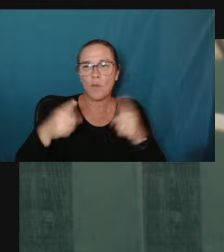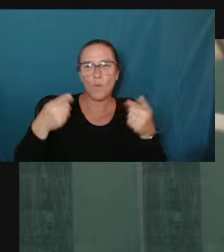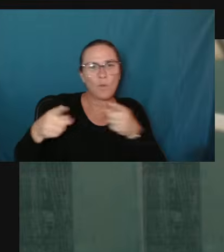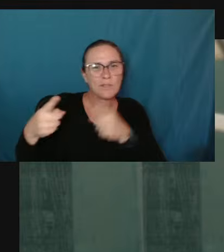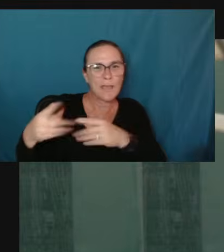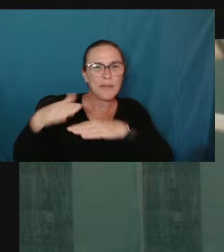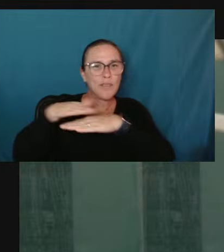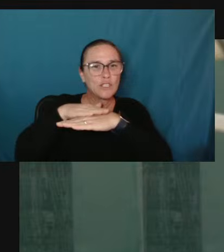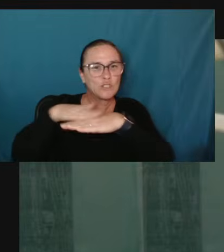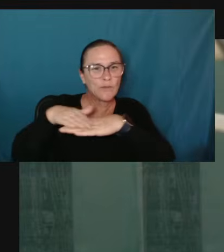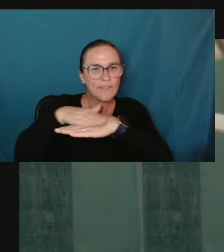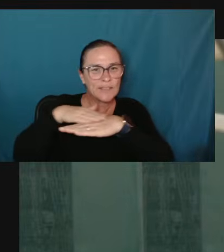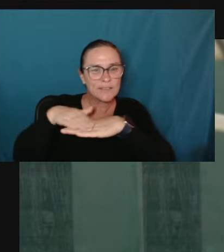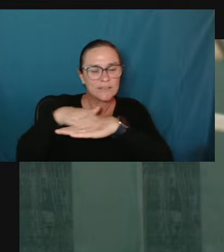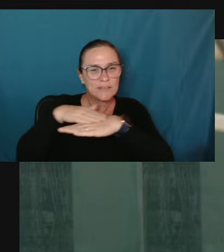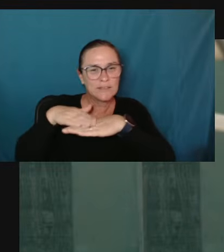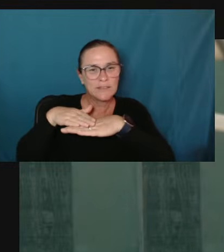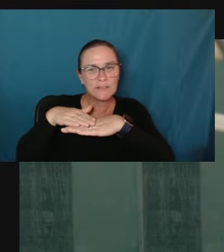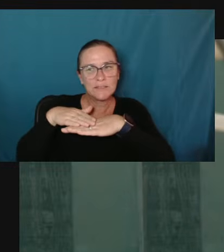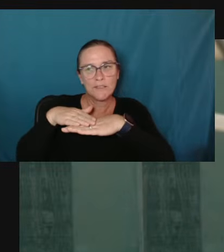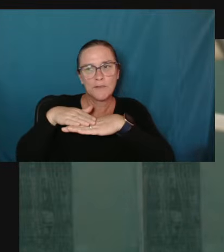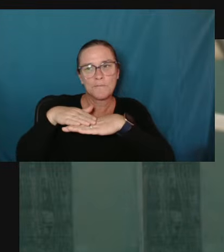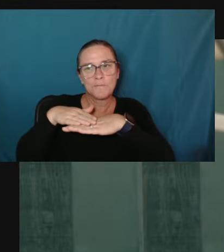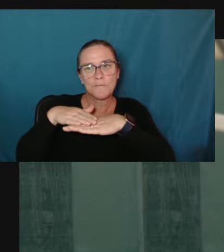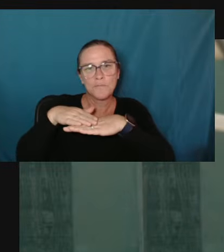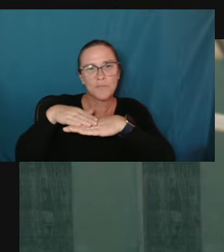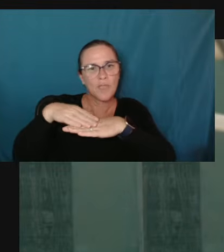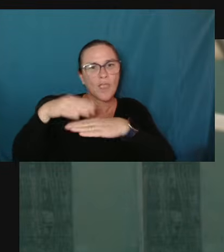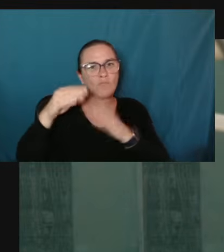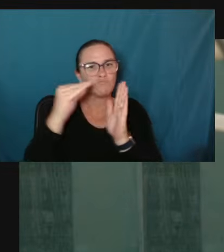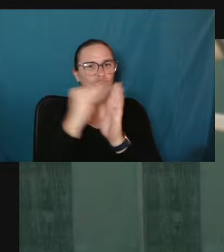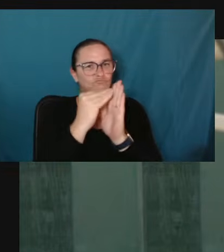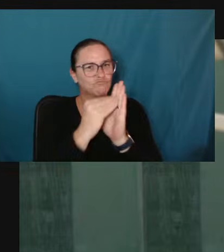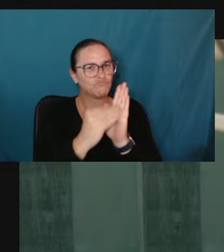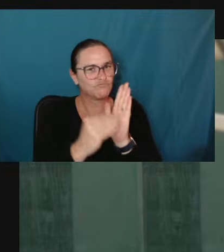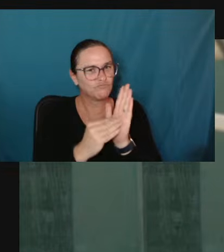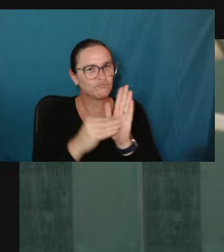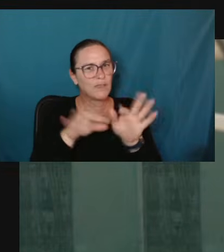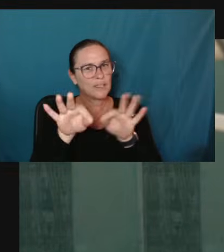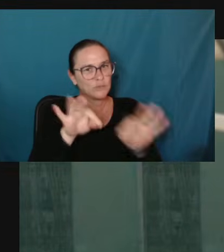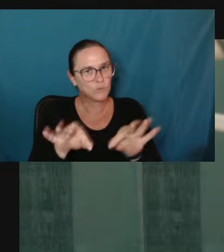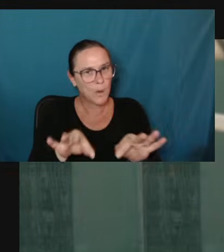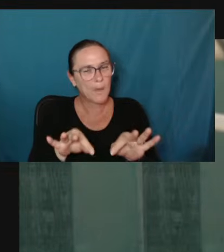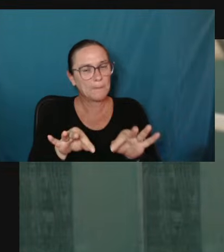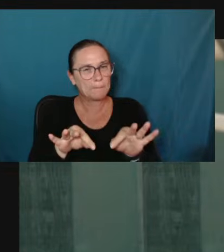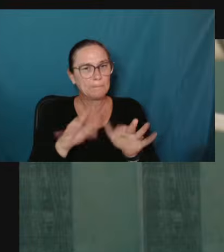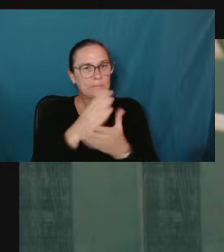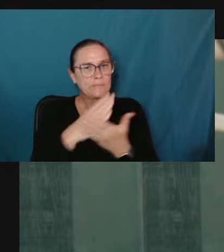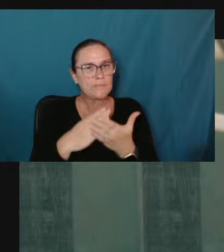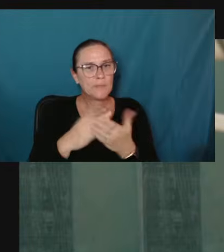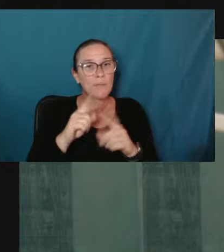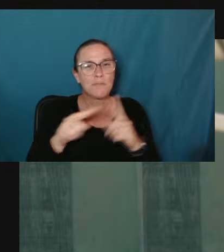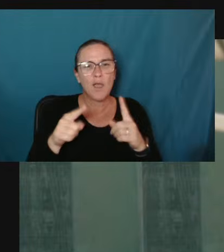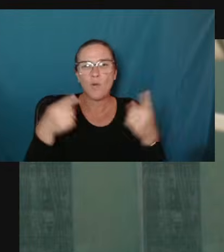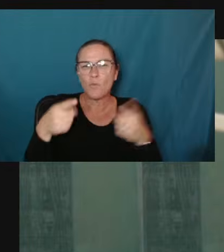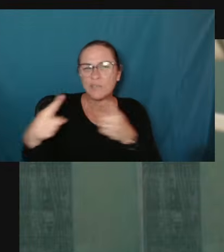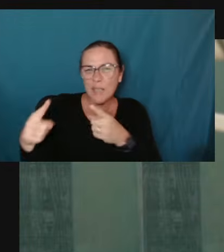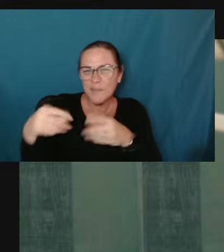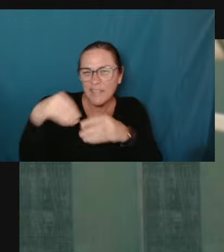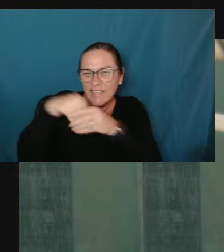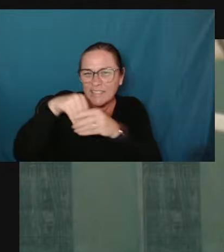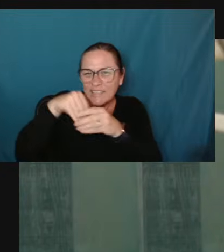surface was at least documented and described to some extent. But what was happening inside the